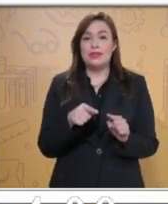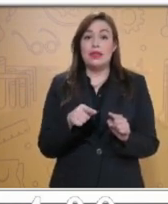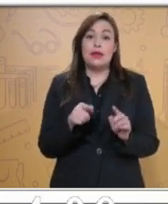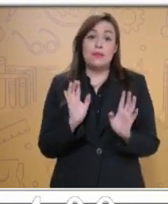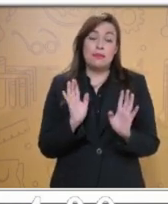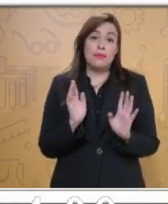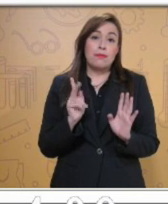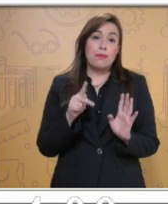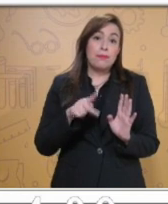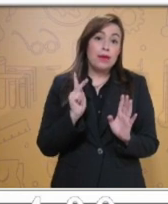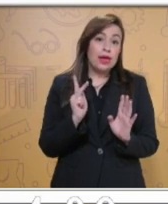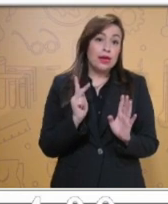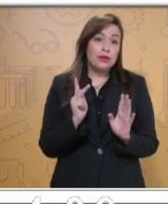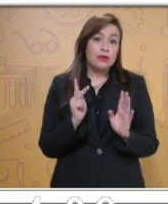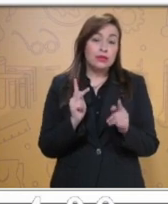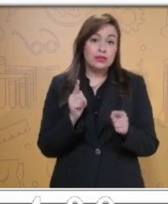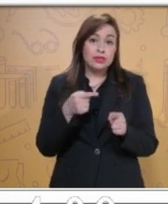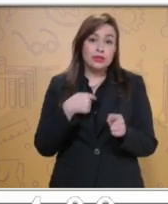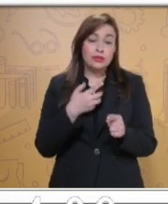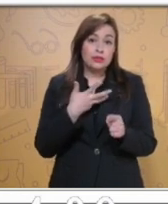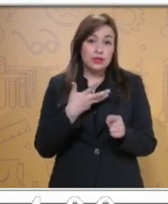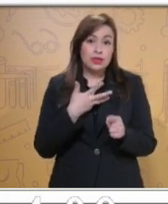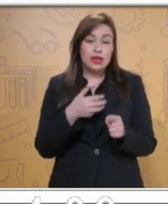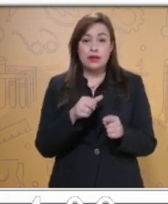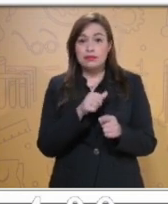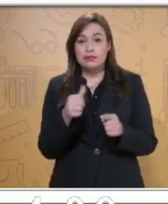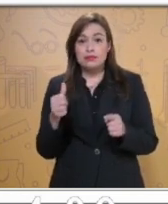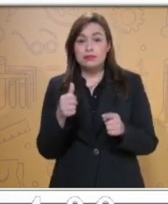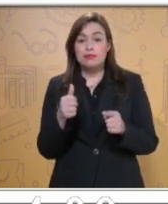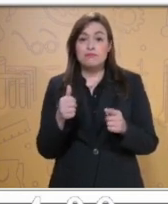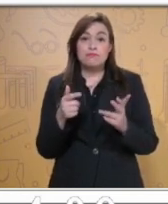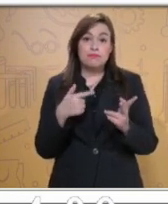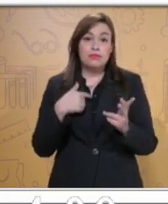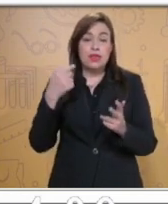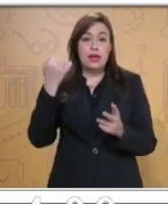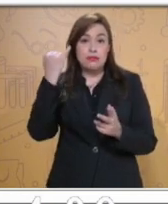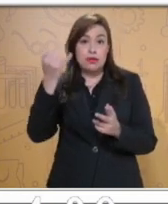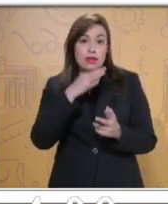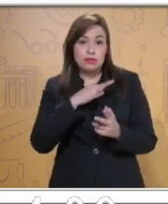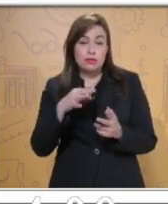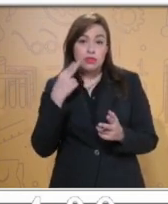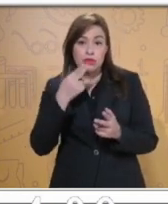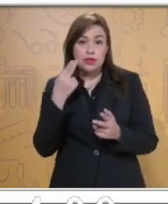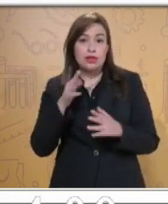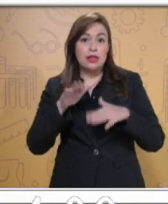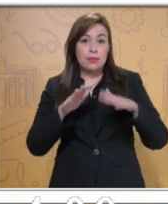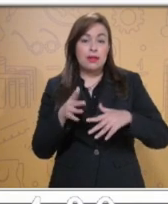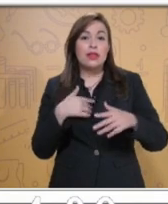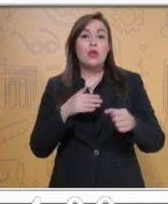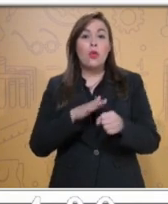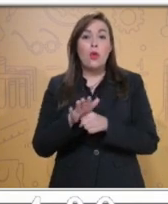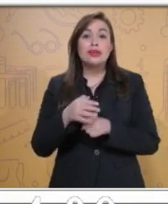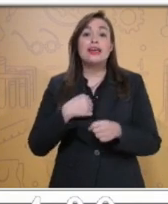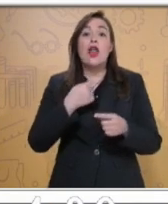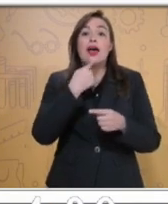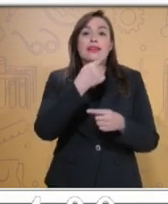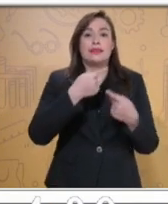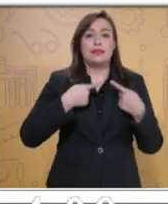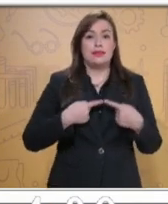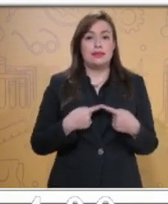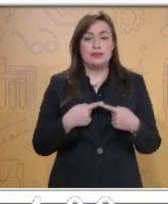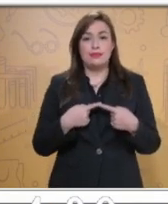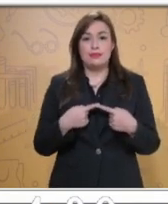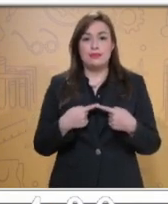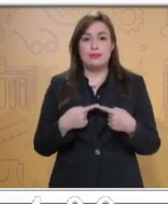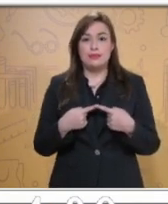but if the stem is closed, it is going to be used for dialogue, okay, not for thoughts.